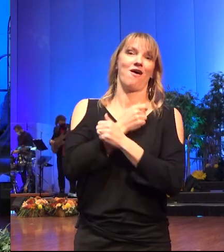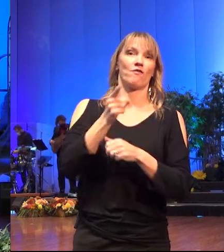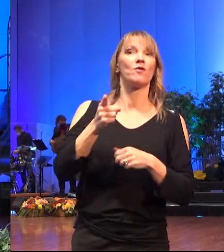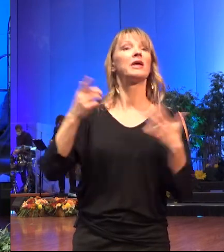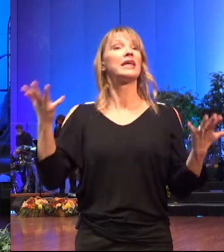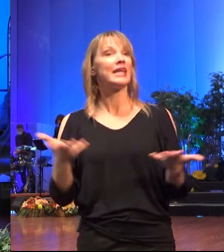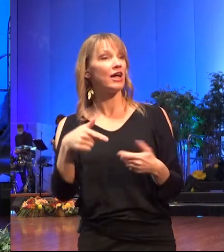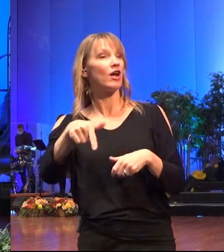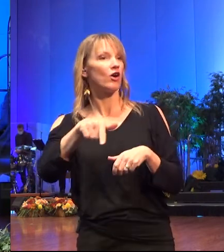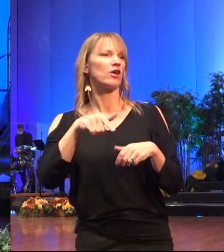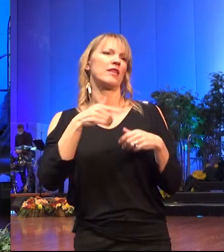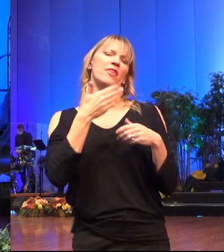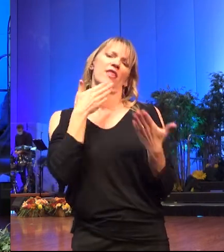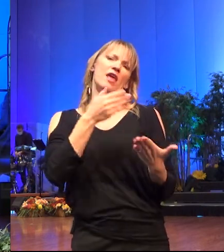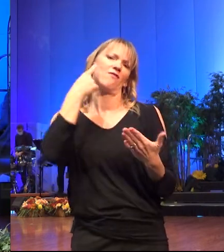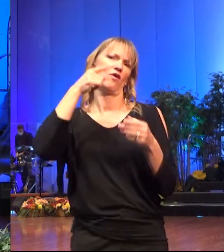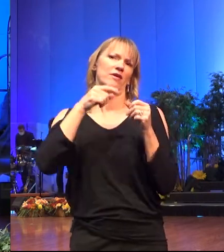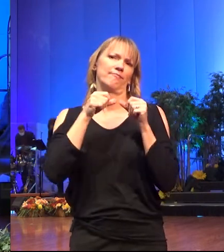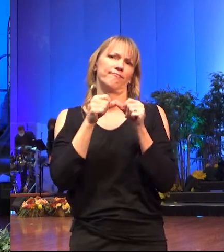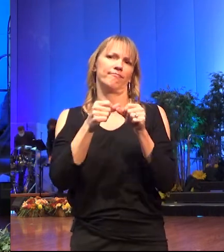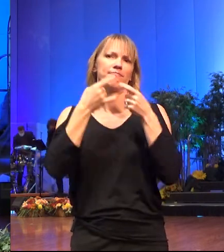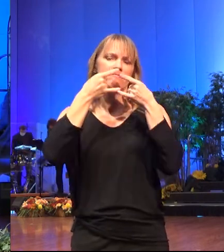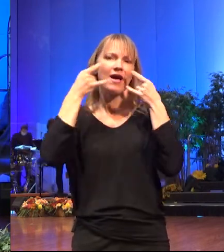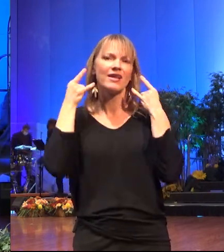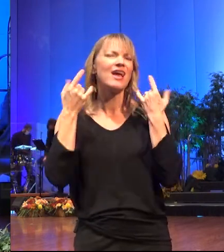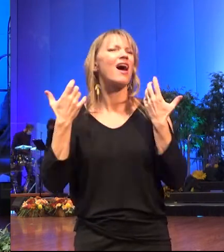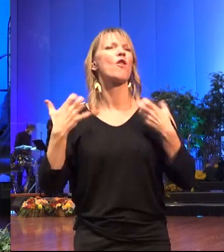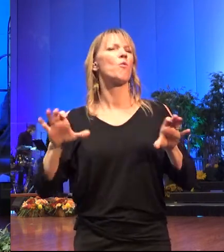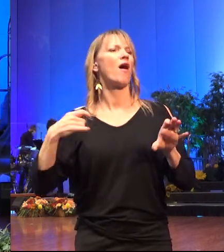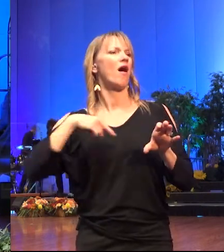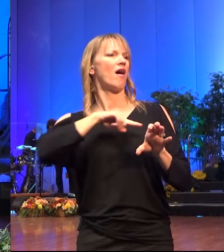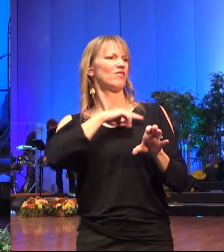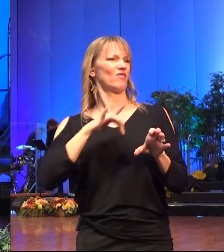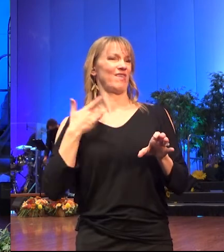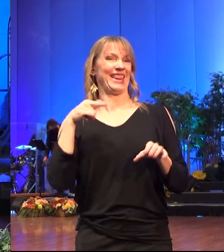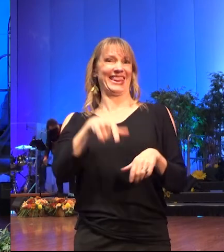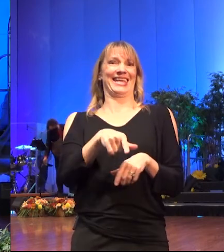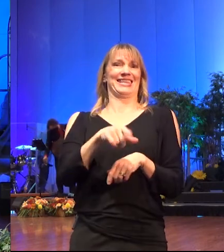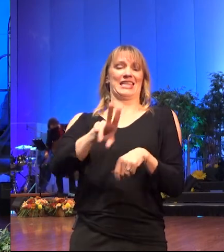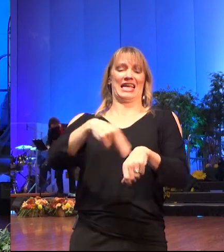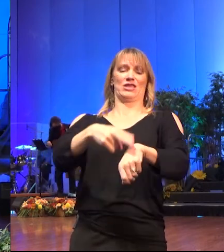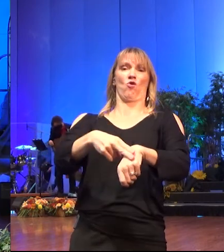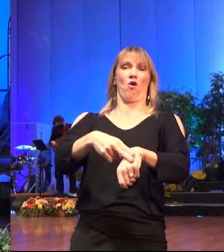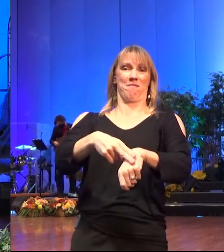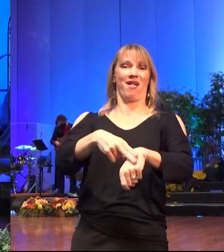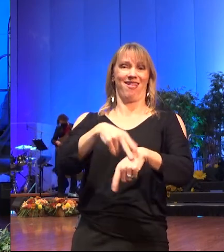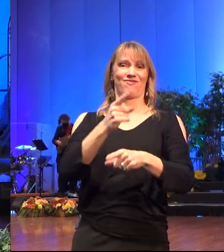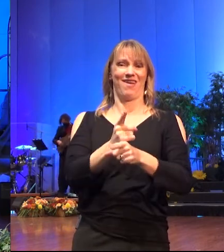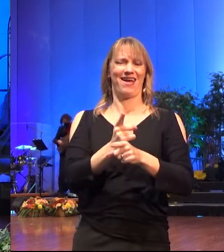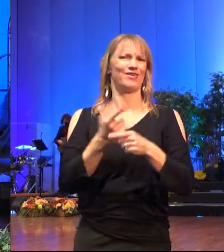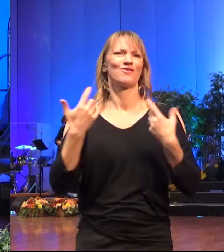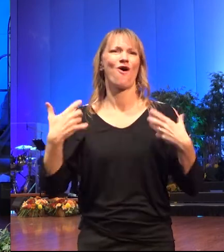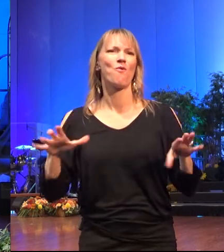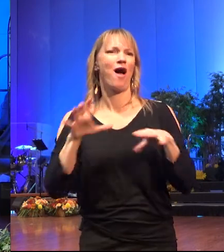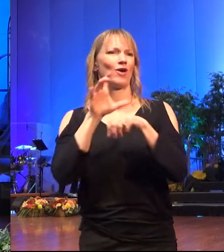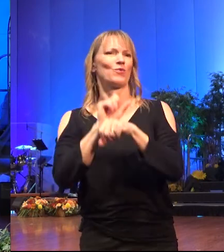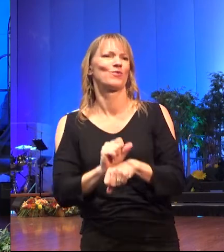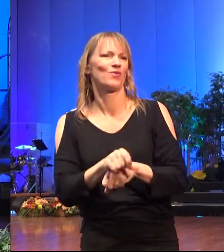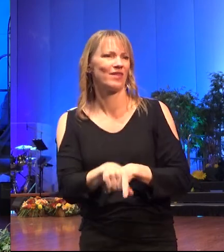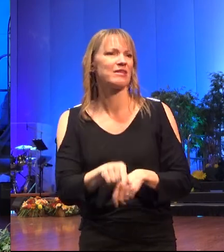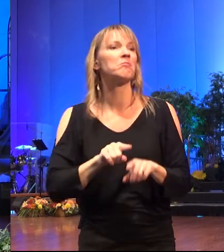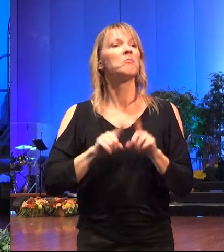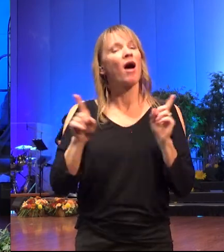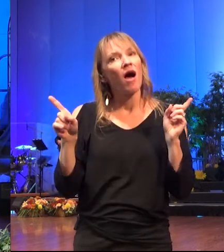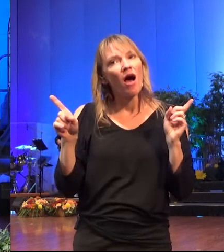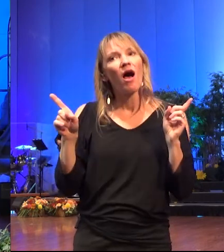Here in the sanctuary, thanks for continuing to wear the mask. You know, I never want any of us to feel like this is normal, right? We don't want to get